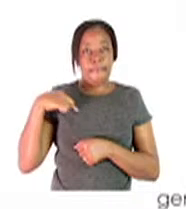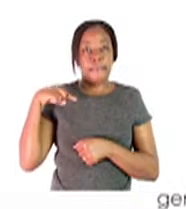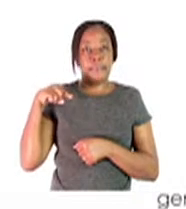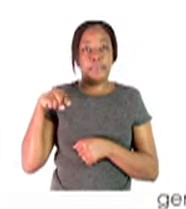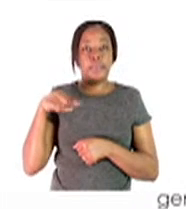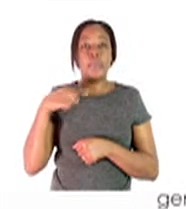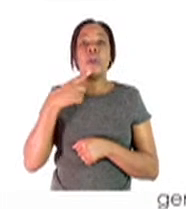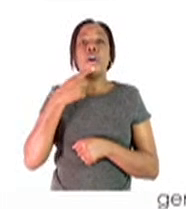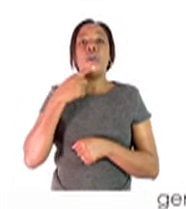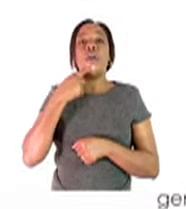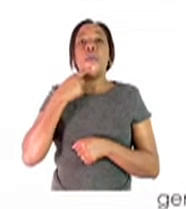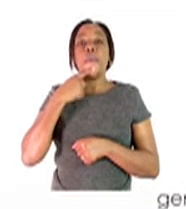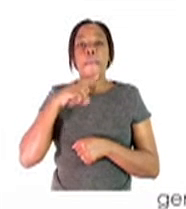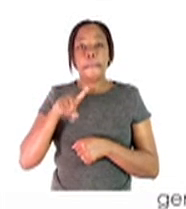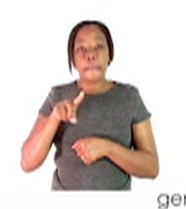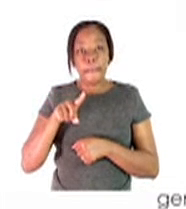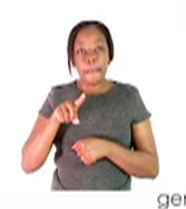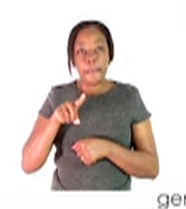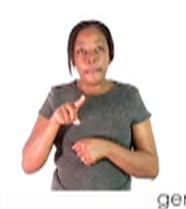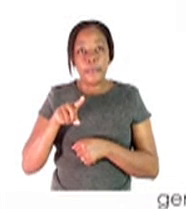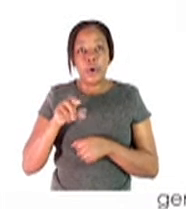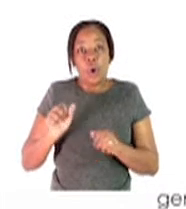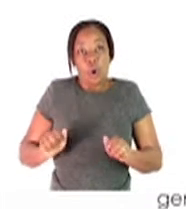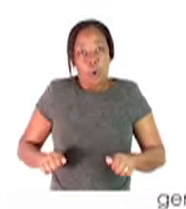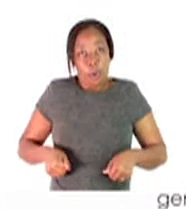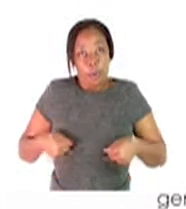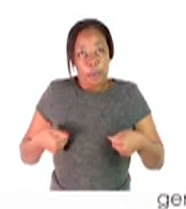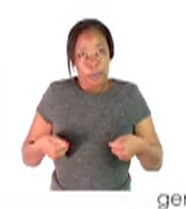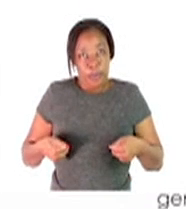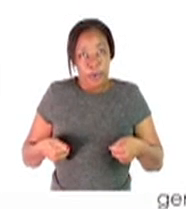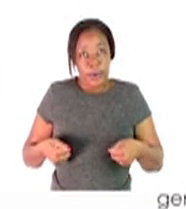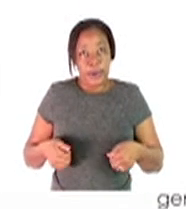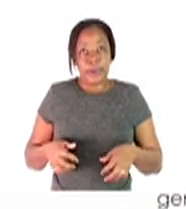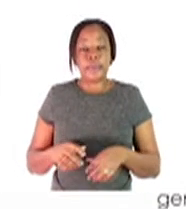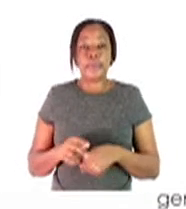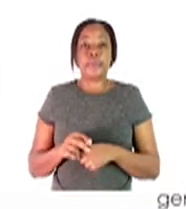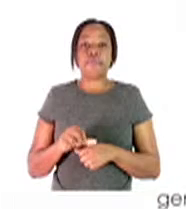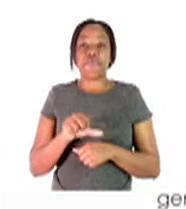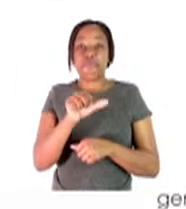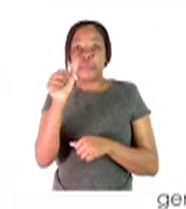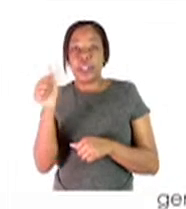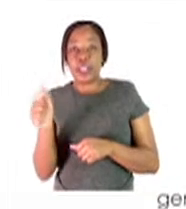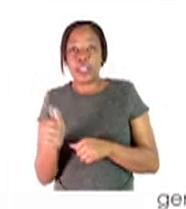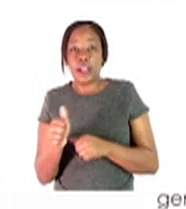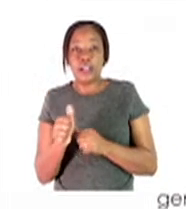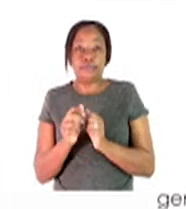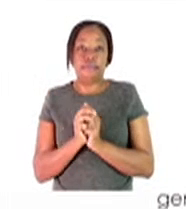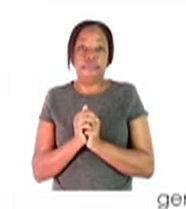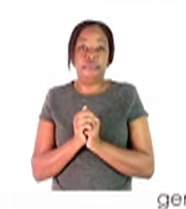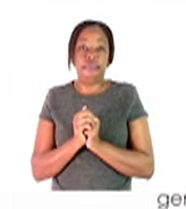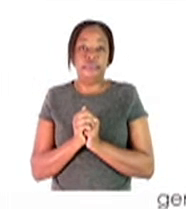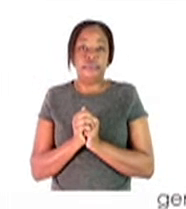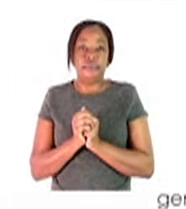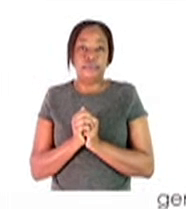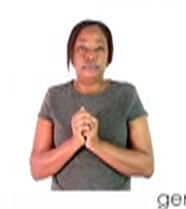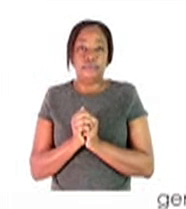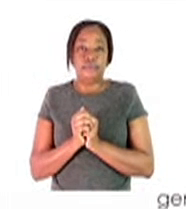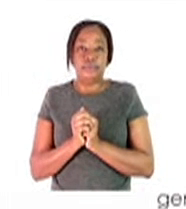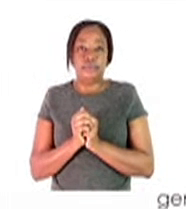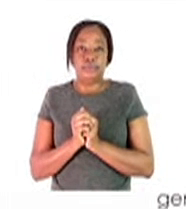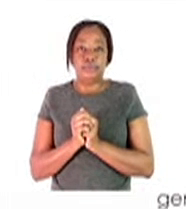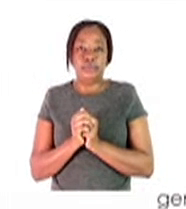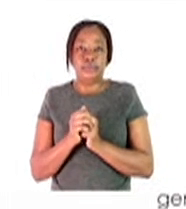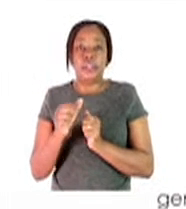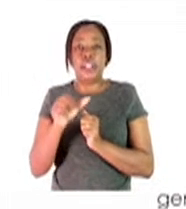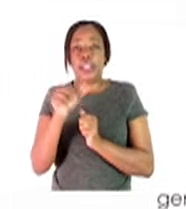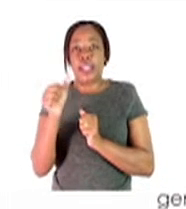female. We refer to male, which are the man side, the boy side, as